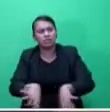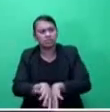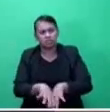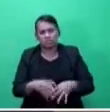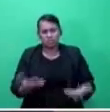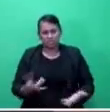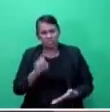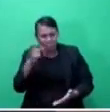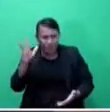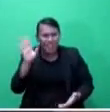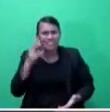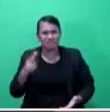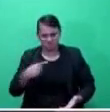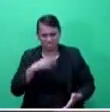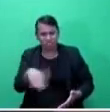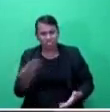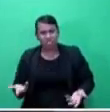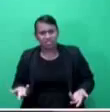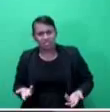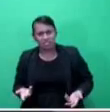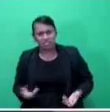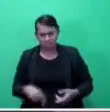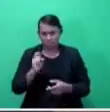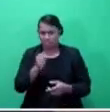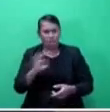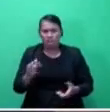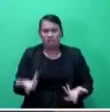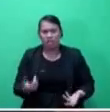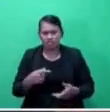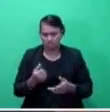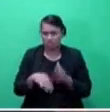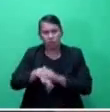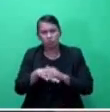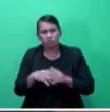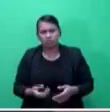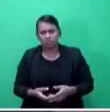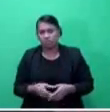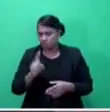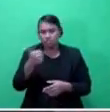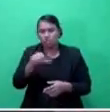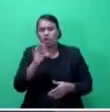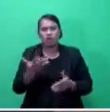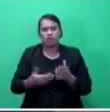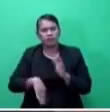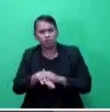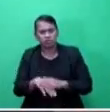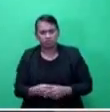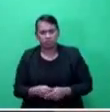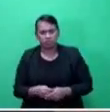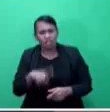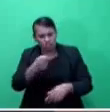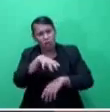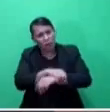you have your turn. Order. Nothing useful to Fiji in his entire political career. Honourable Speaker, sir, doctors, nurses and